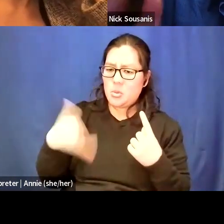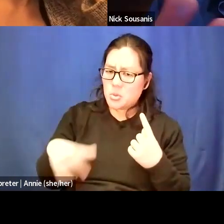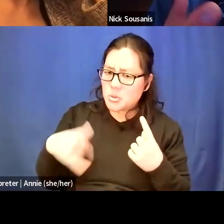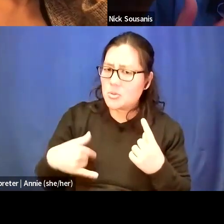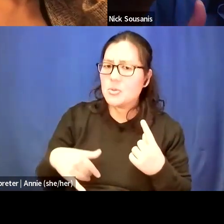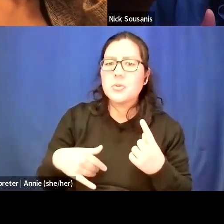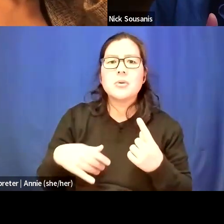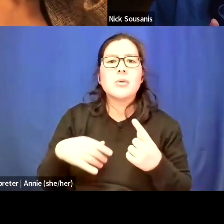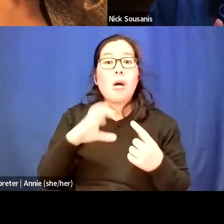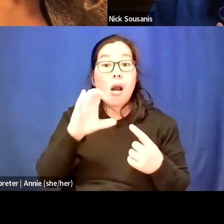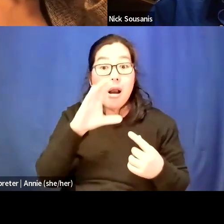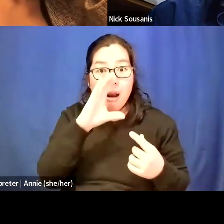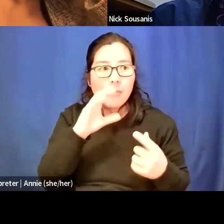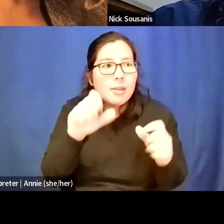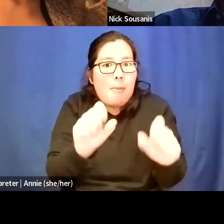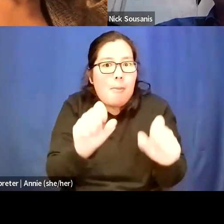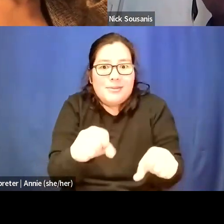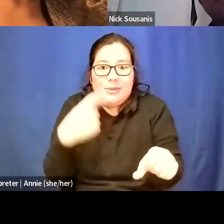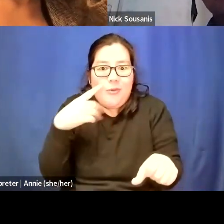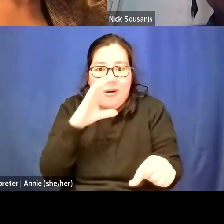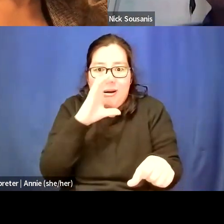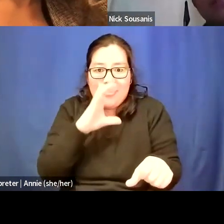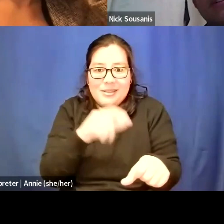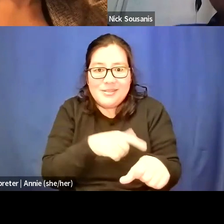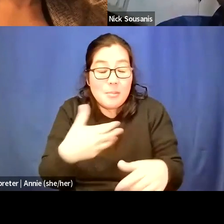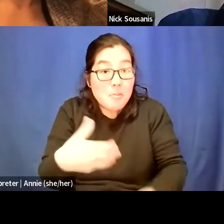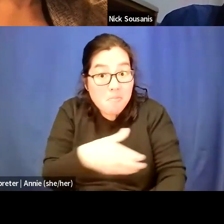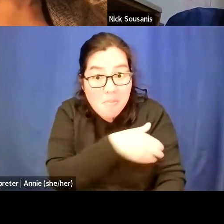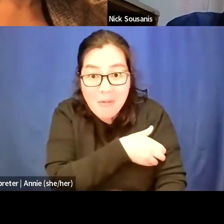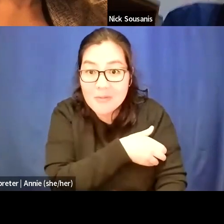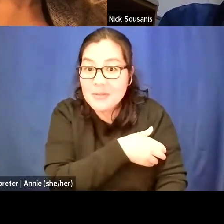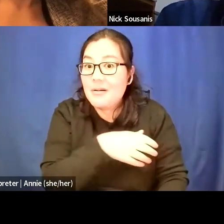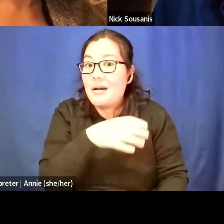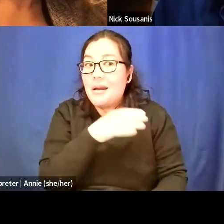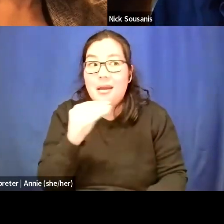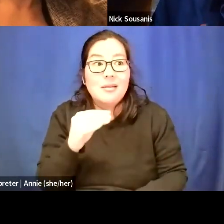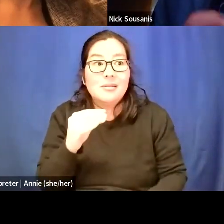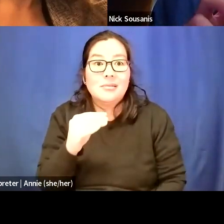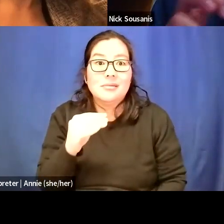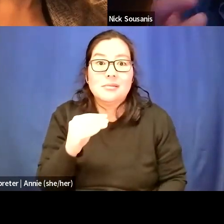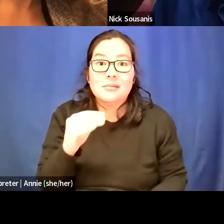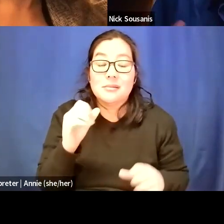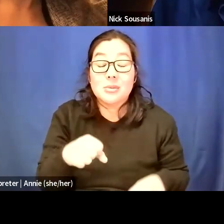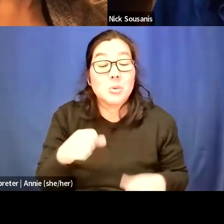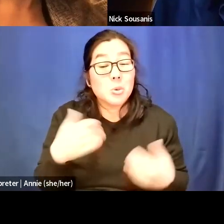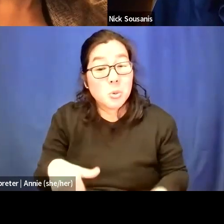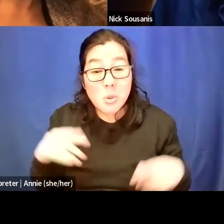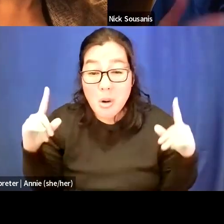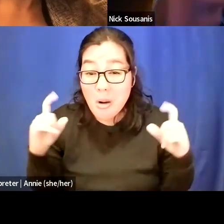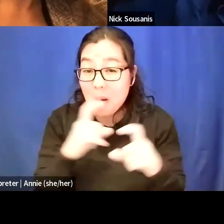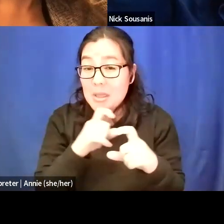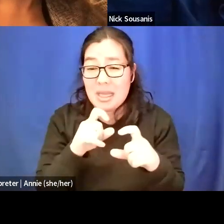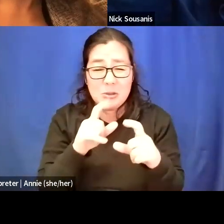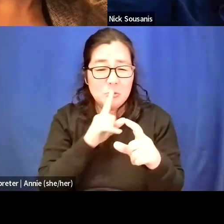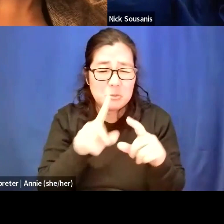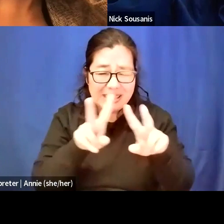what comics can do and how that's both really powerful and also just really complicated to pull apart, and to